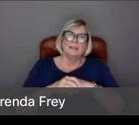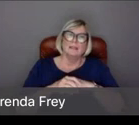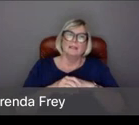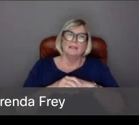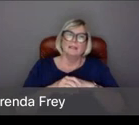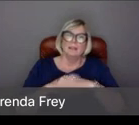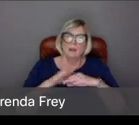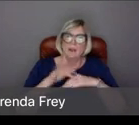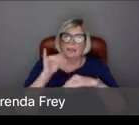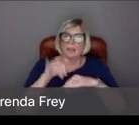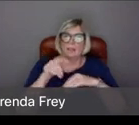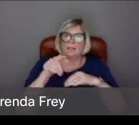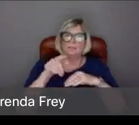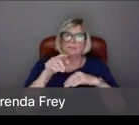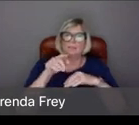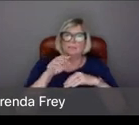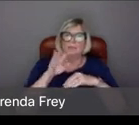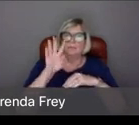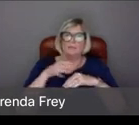on this chart.